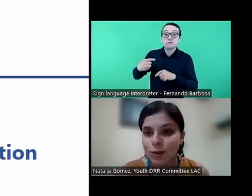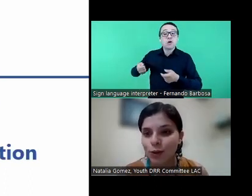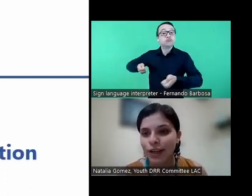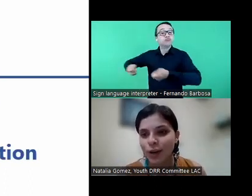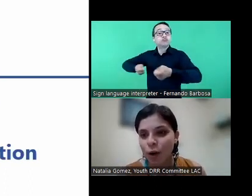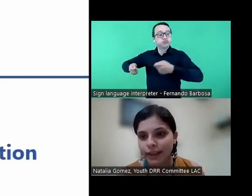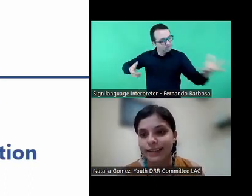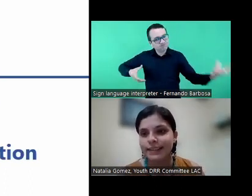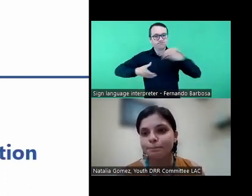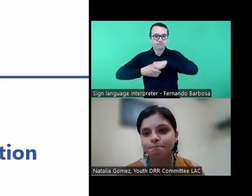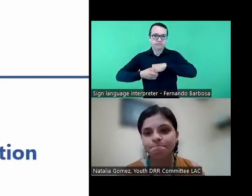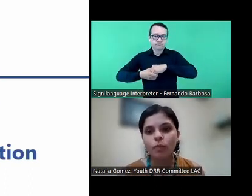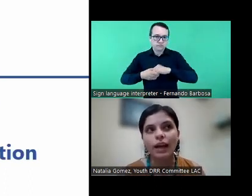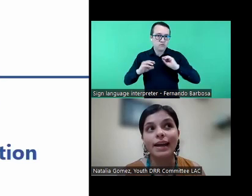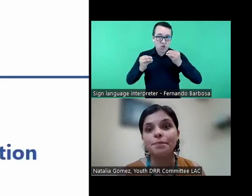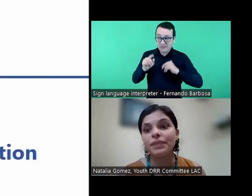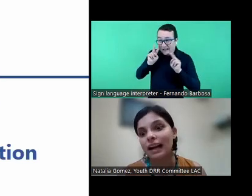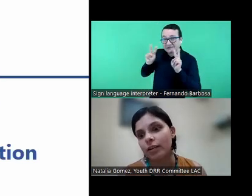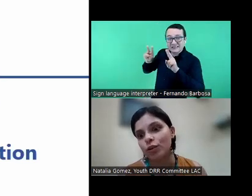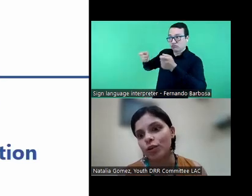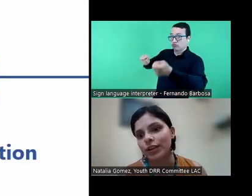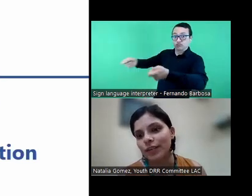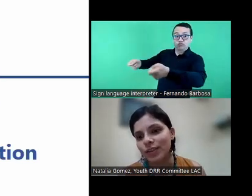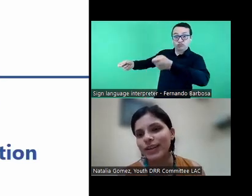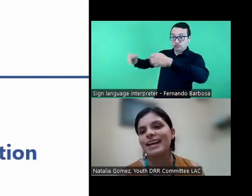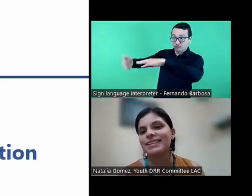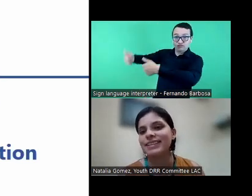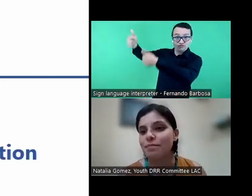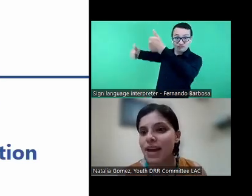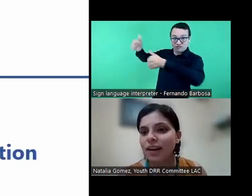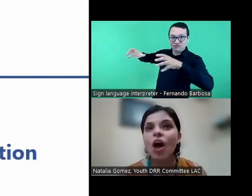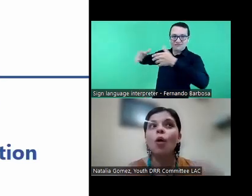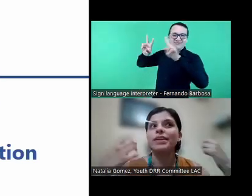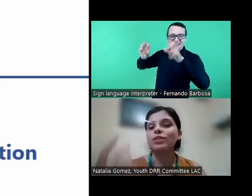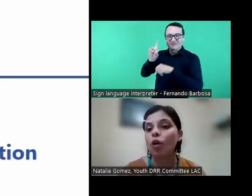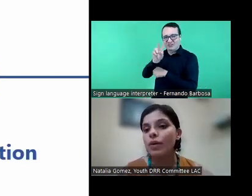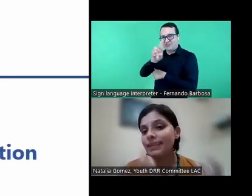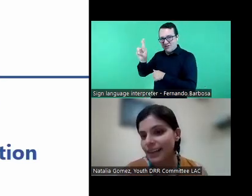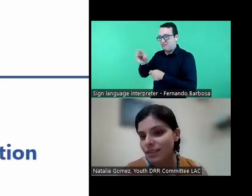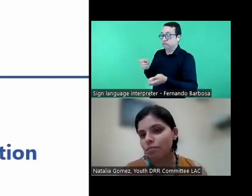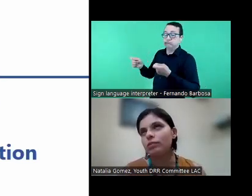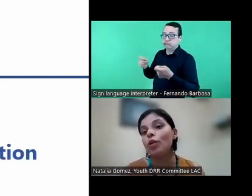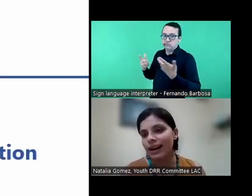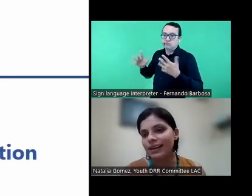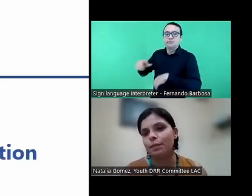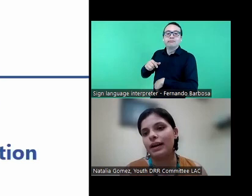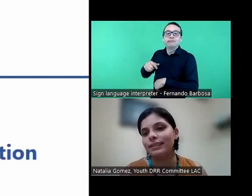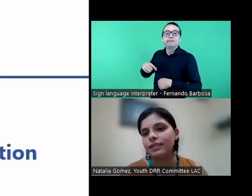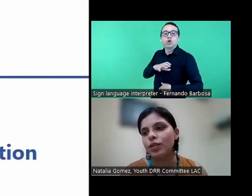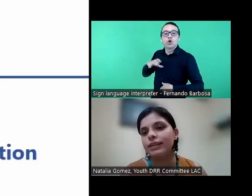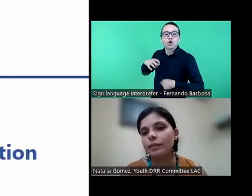And unfortunately, in many situations, we see that this governance in the DRR, or